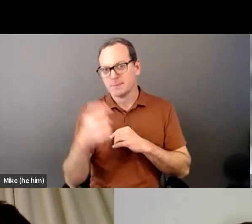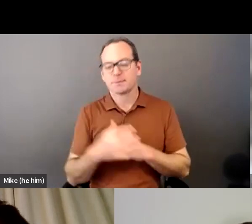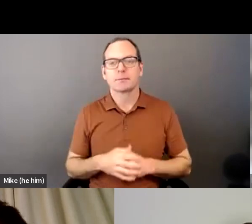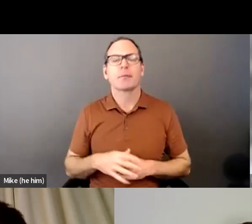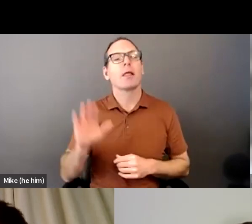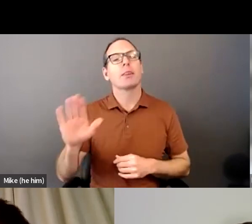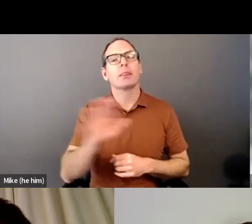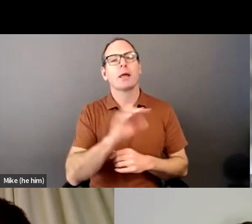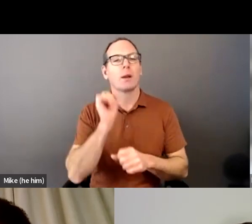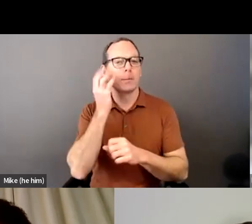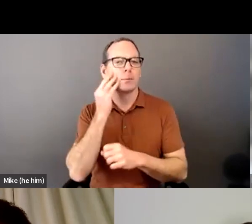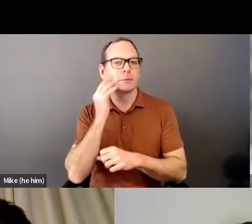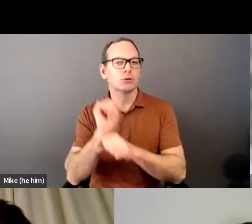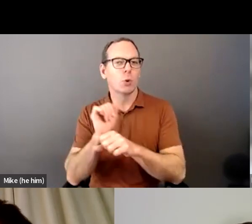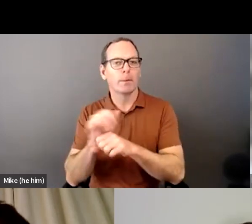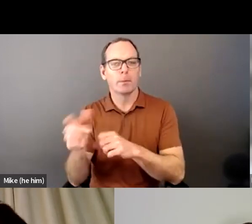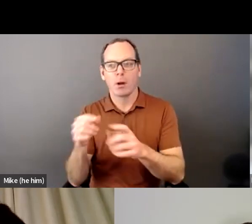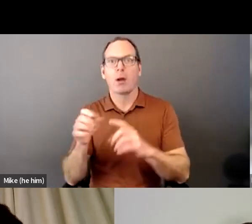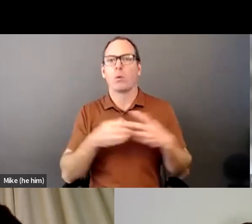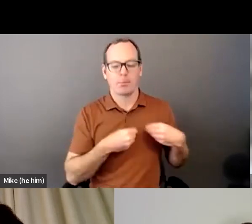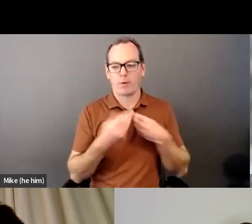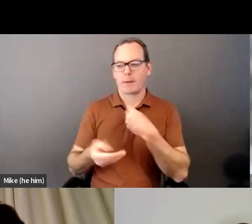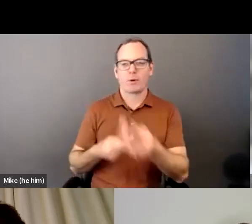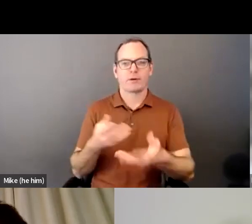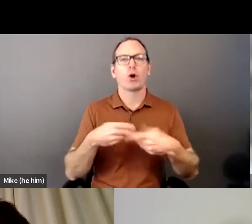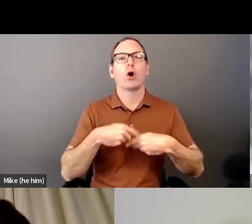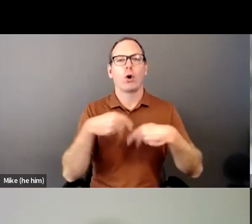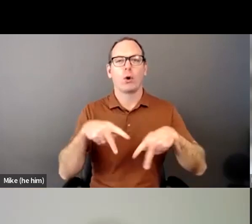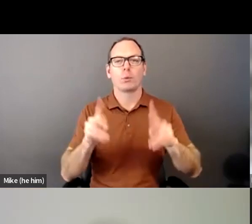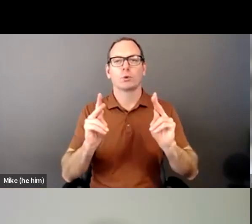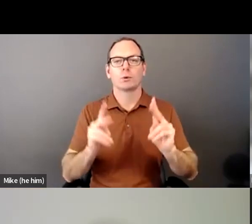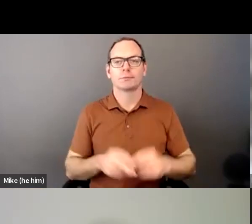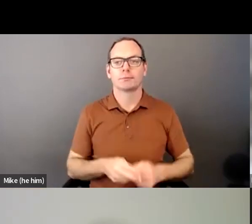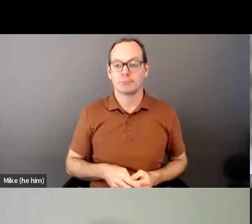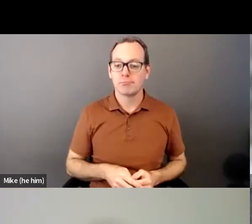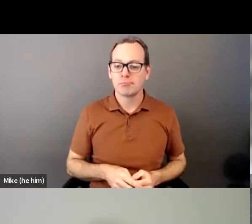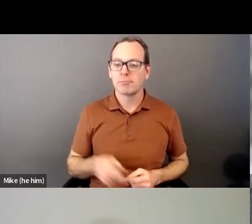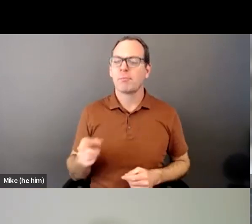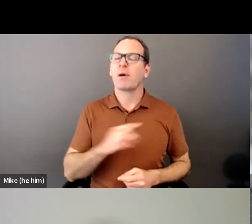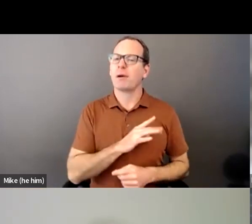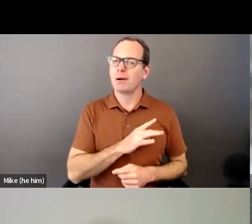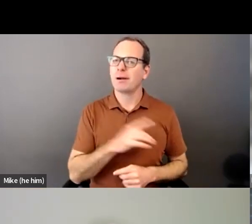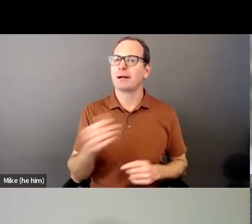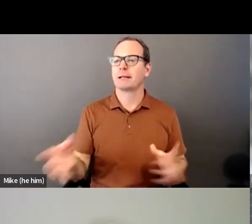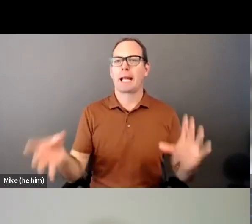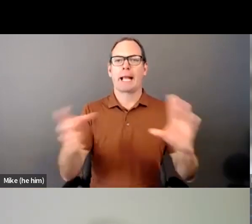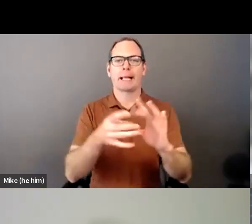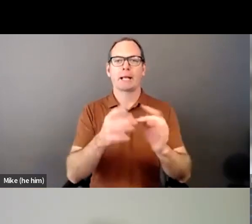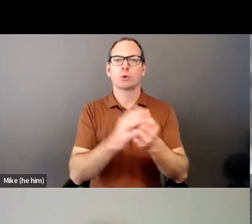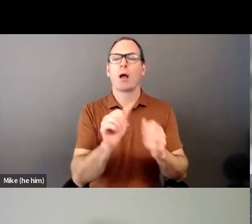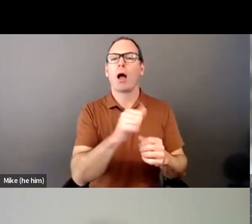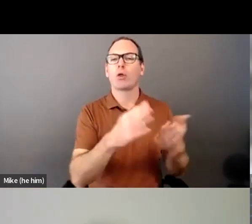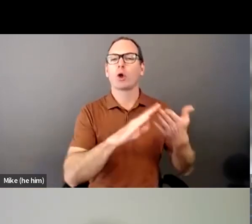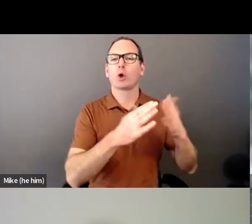So that we found was really helpful. And in doing so, connecting them with members of the Black community. And so it's kind